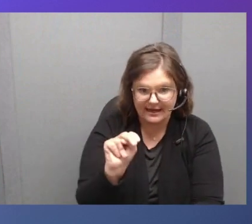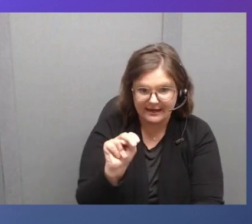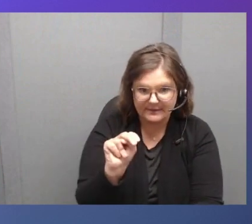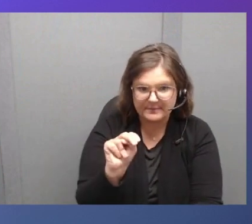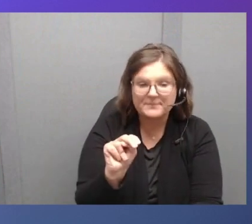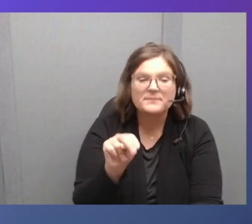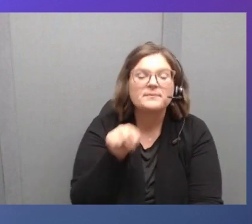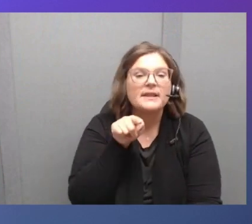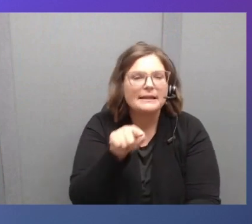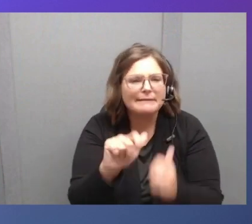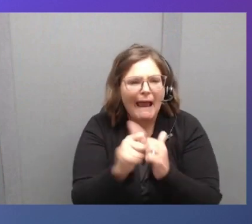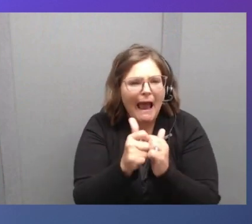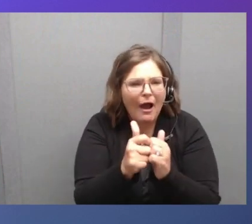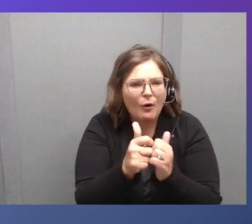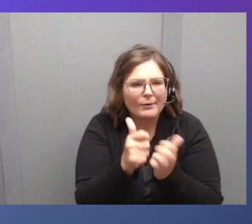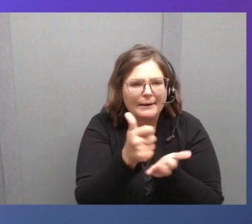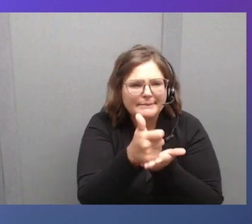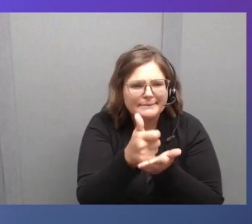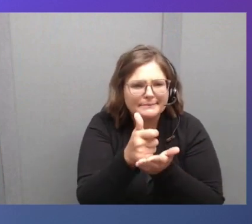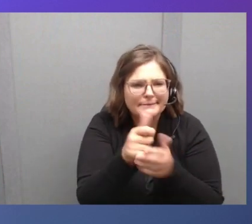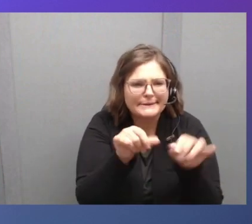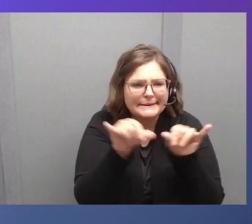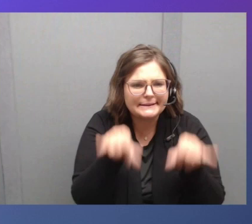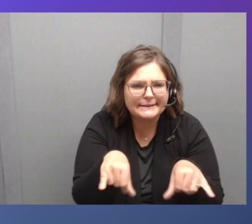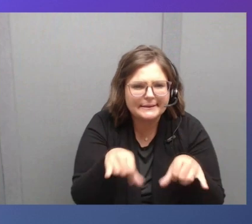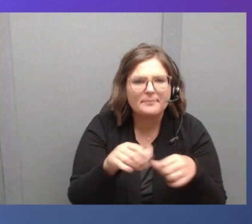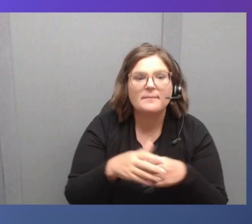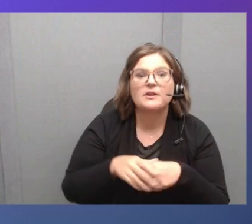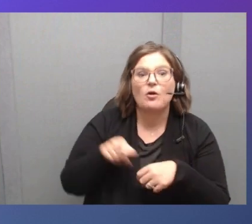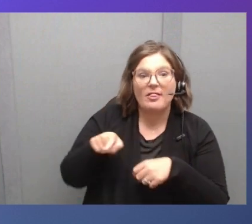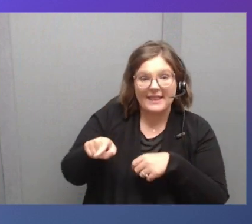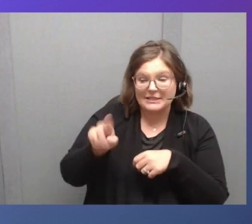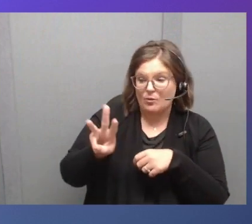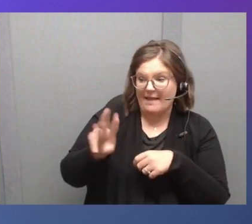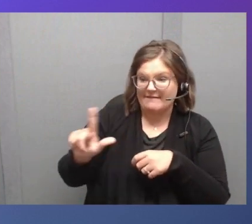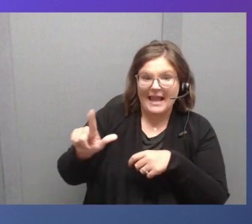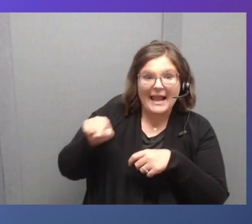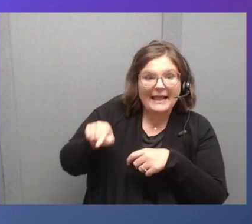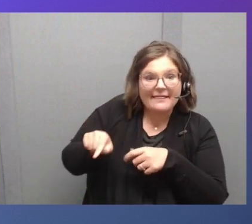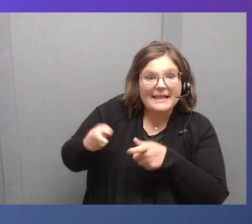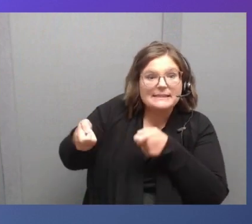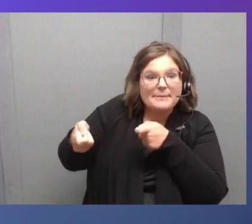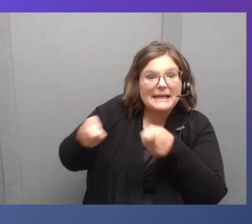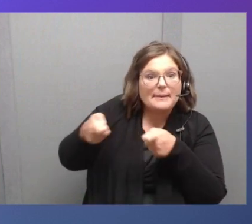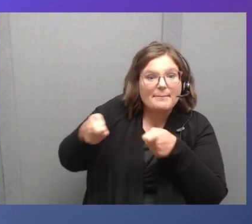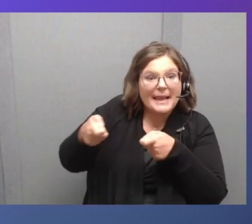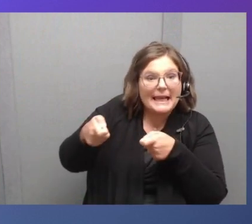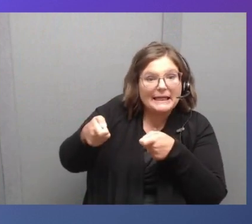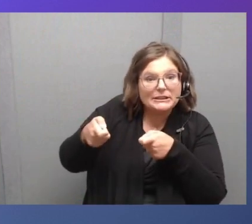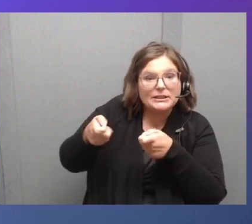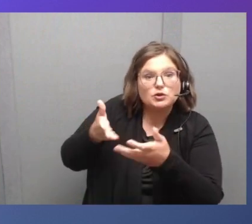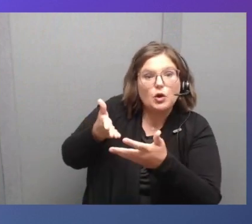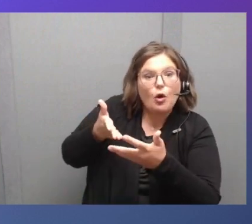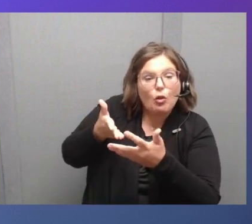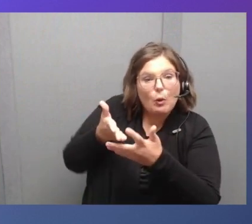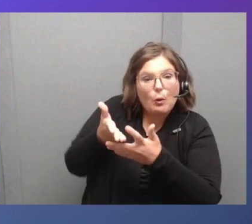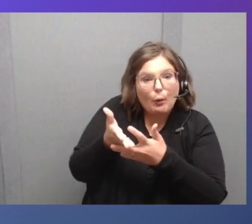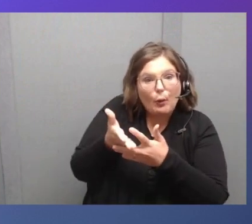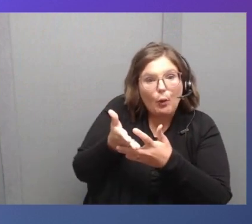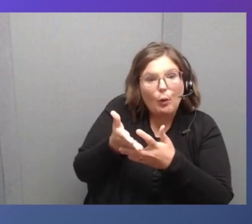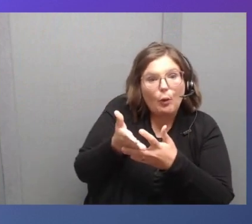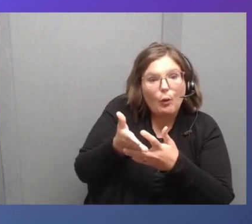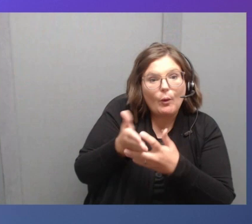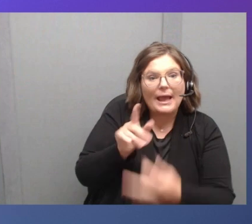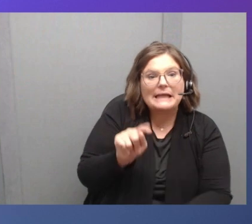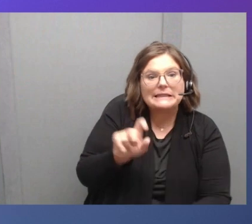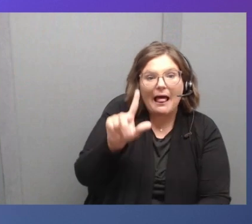find that with AWS Wavelength, a lot of the applications are out there are being managed by telecommunications providers to offer managed